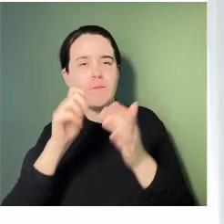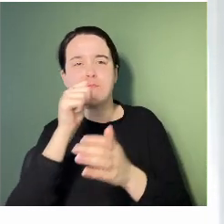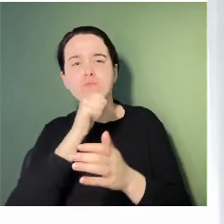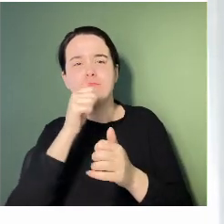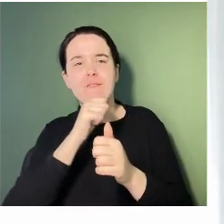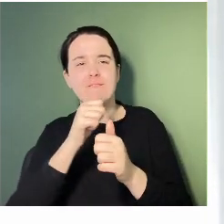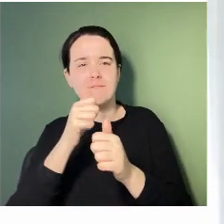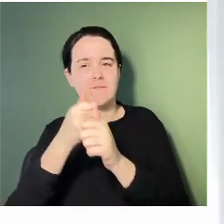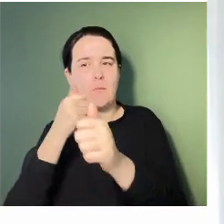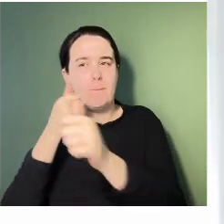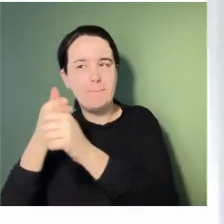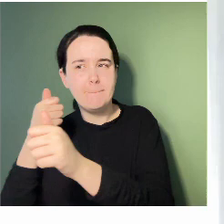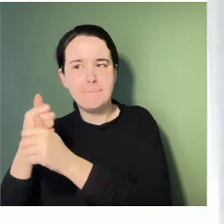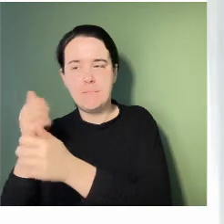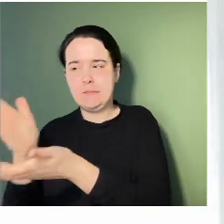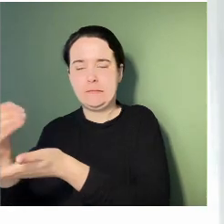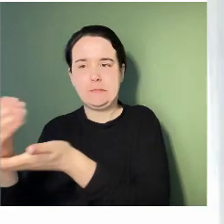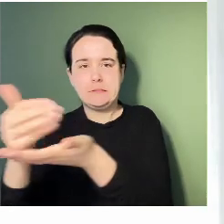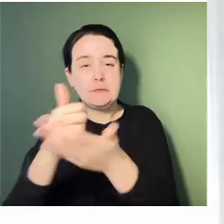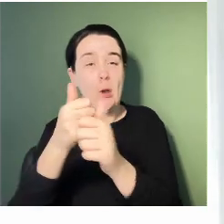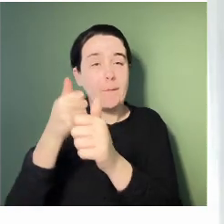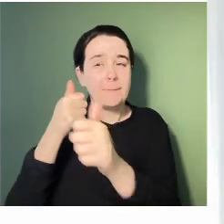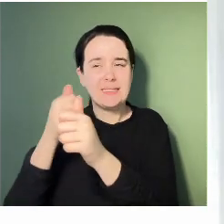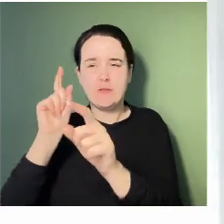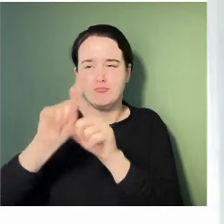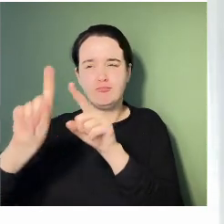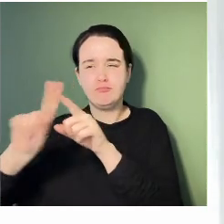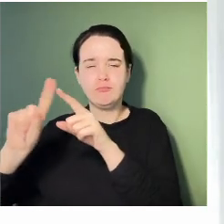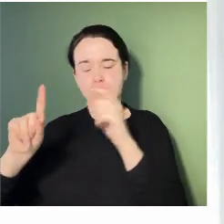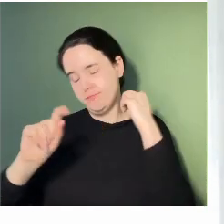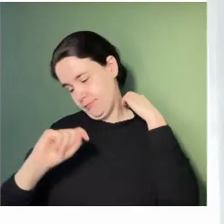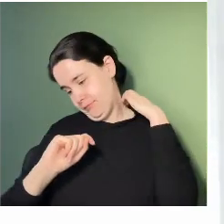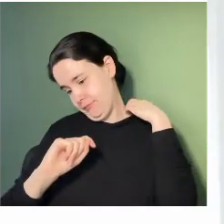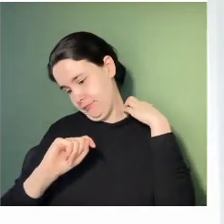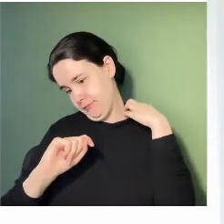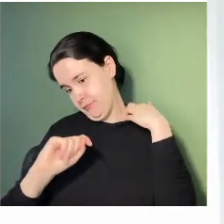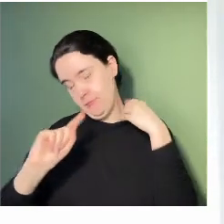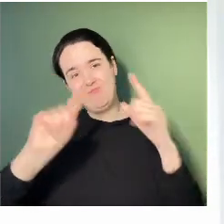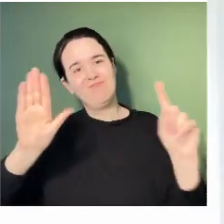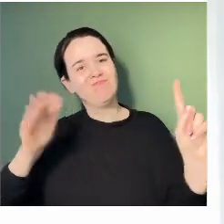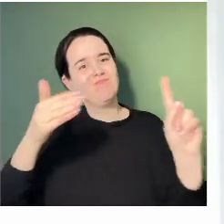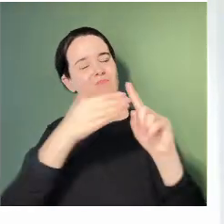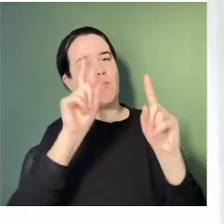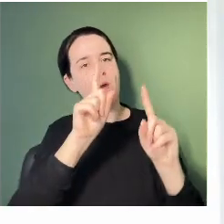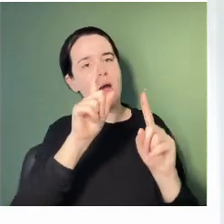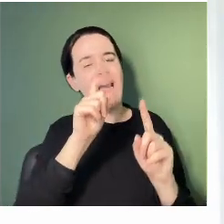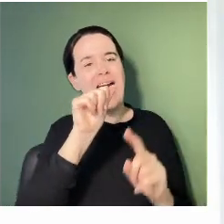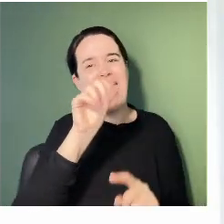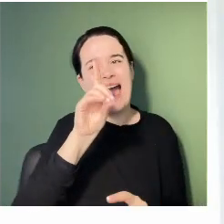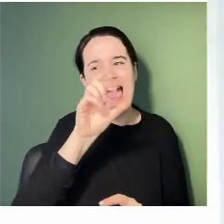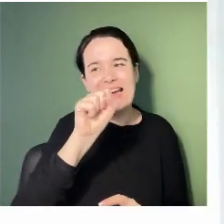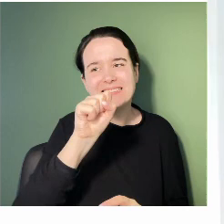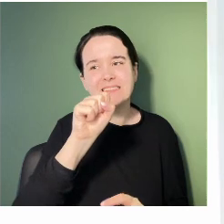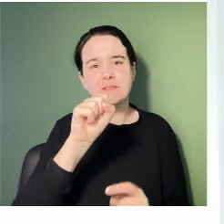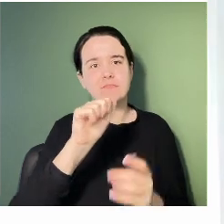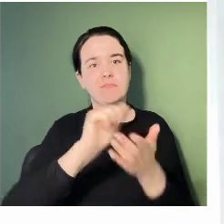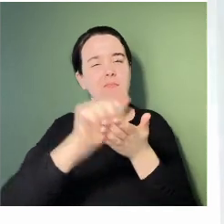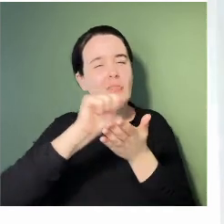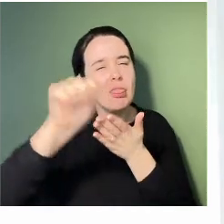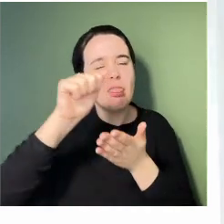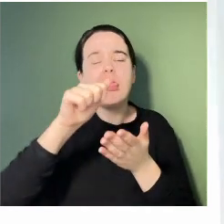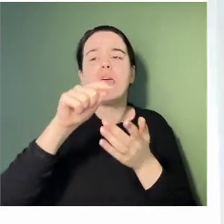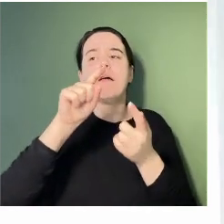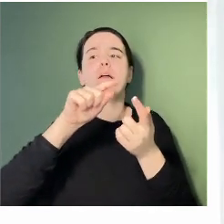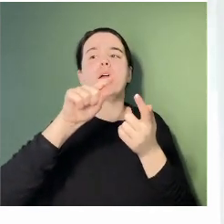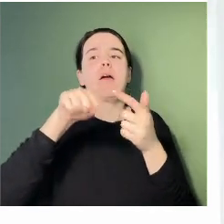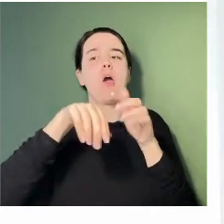include companies that send targeted ads to social media profiles, companies that create audiences based